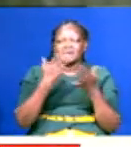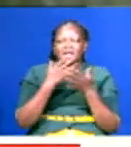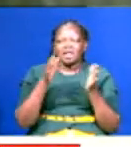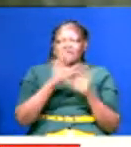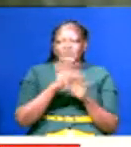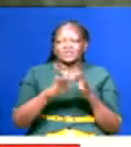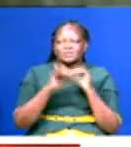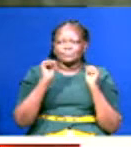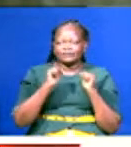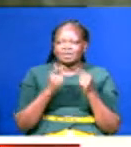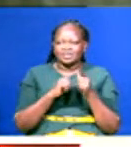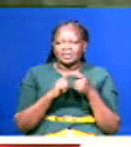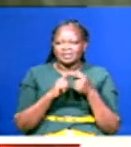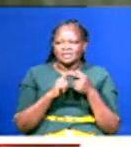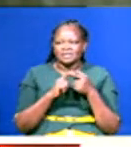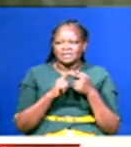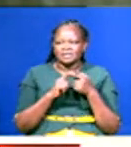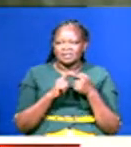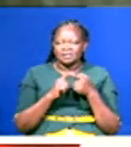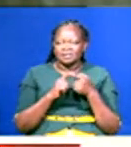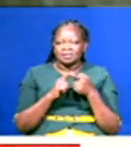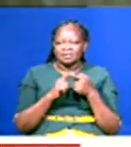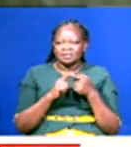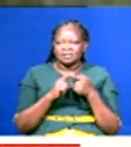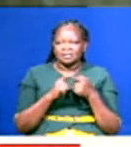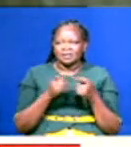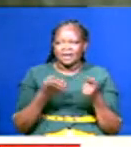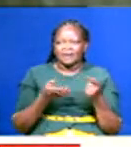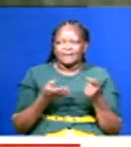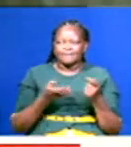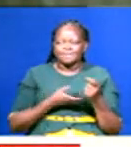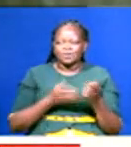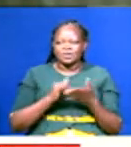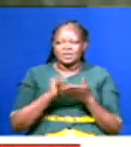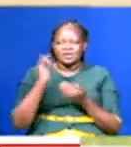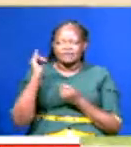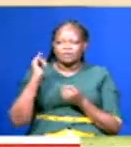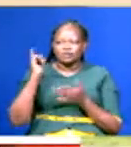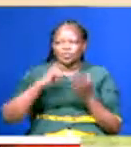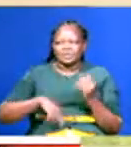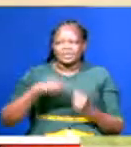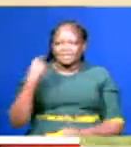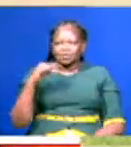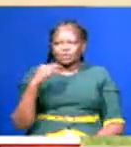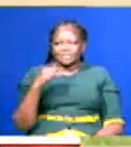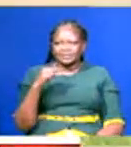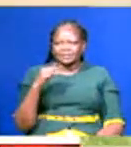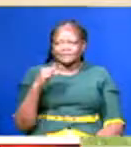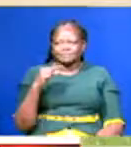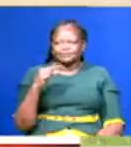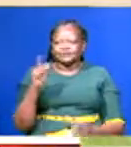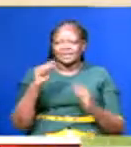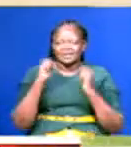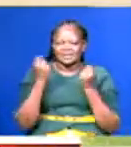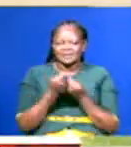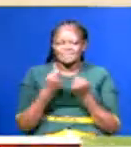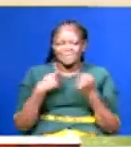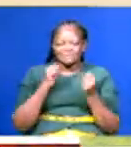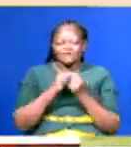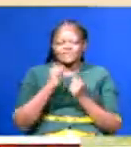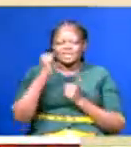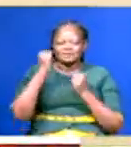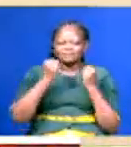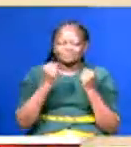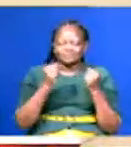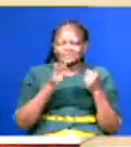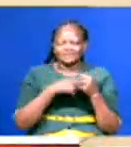Medali yangu ambayo mimi mwenyewe natarajia ni gold. The team is made up of 15 athletes, 7